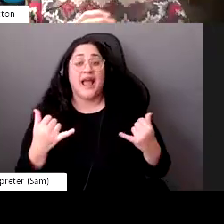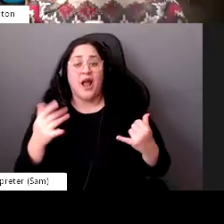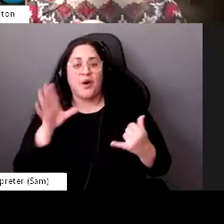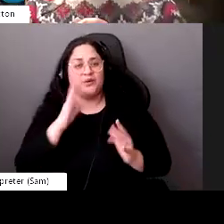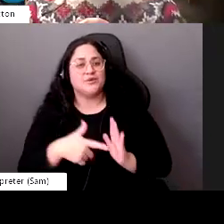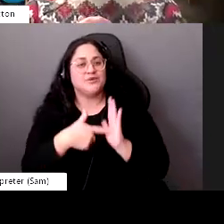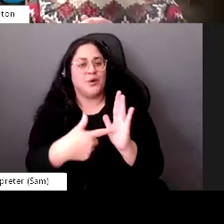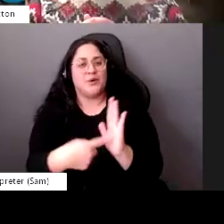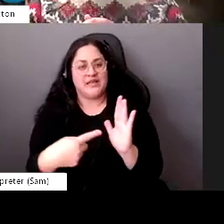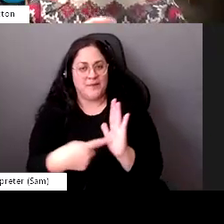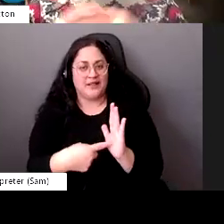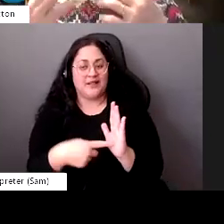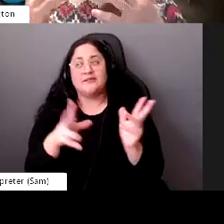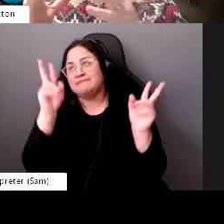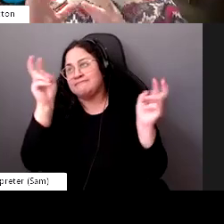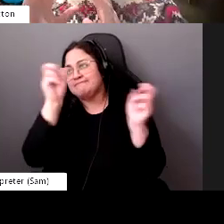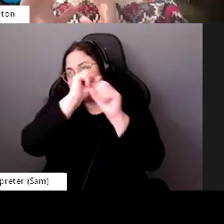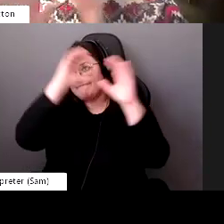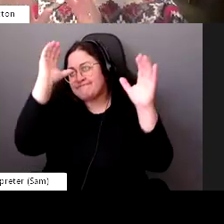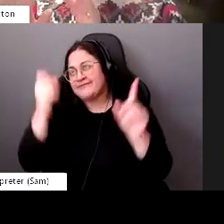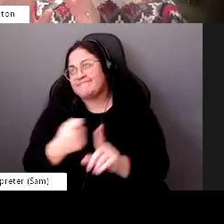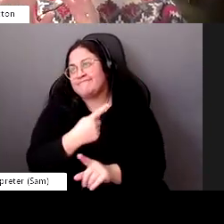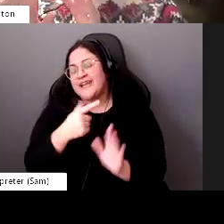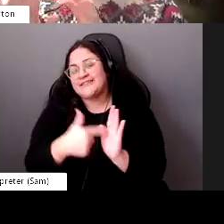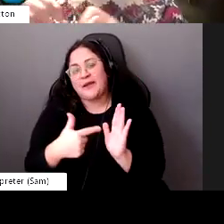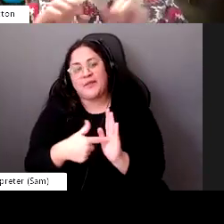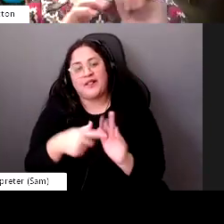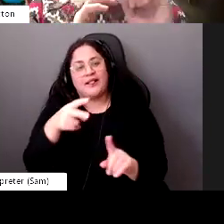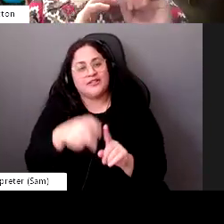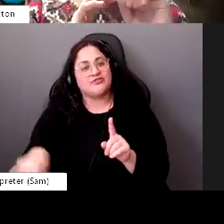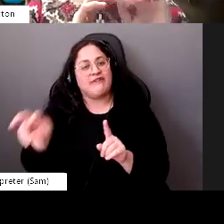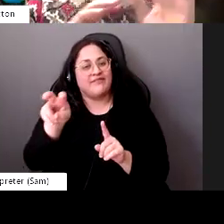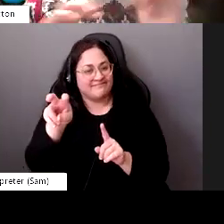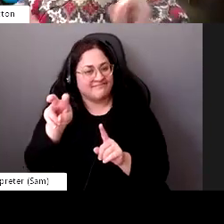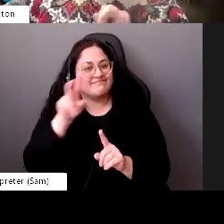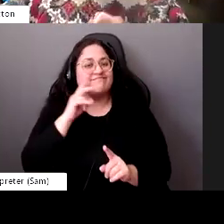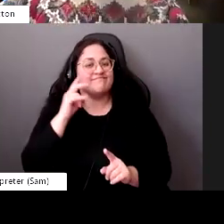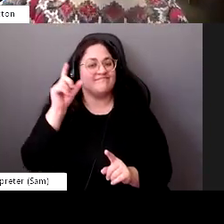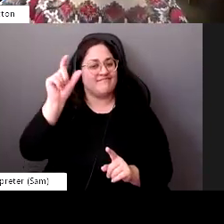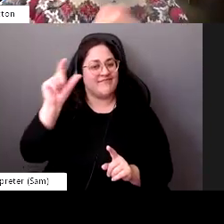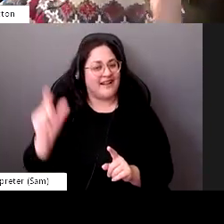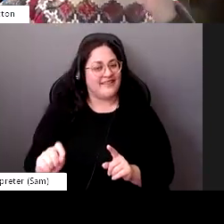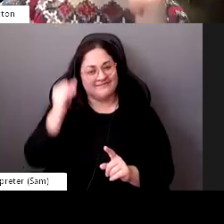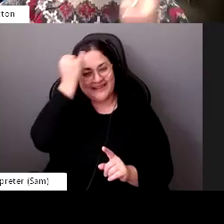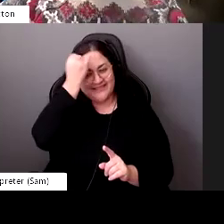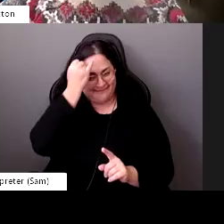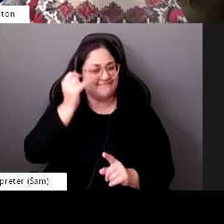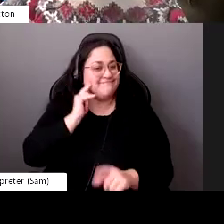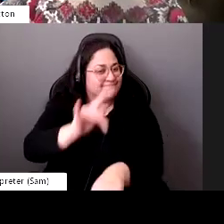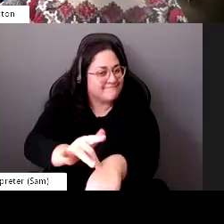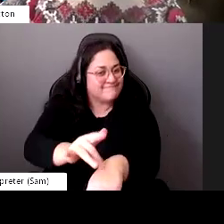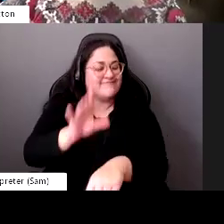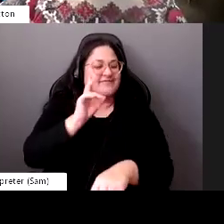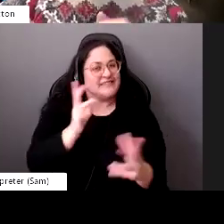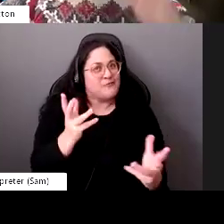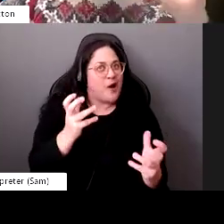wish. And I'm going to compare how Google will respond to it and how ChatGPT would do it. So I've got the Google screen on. You see